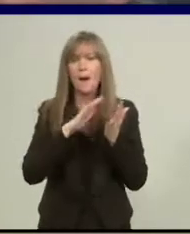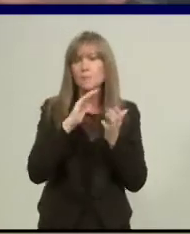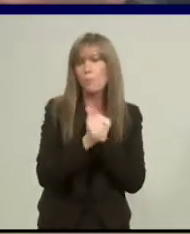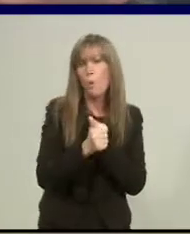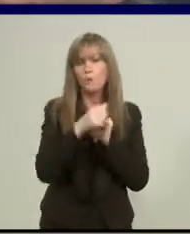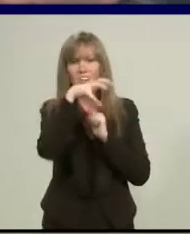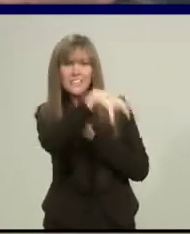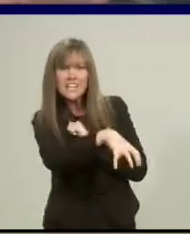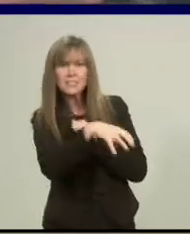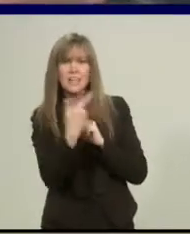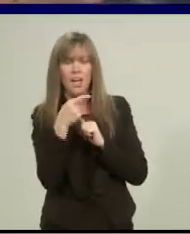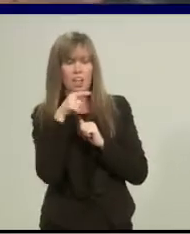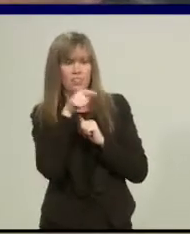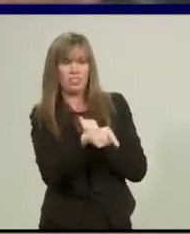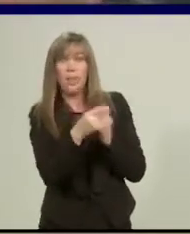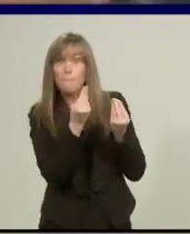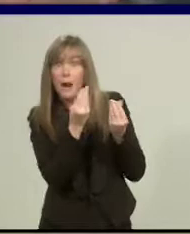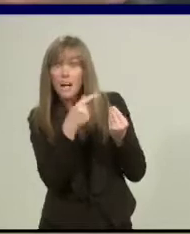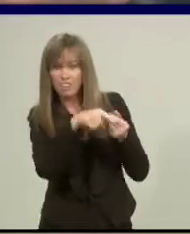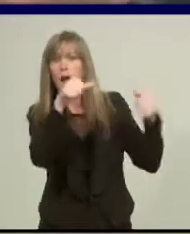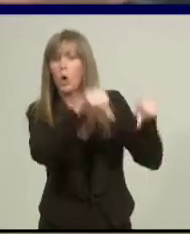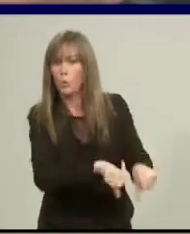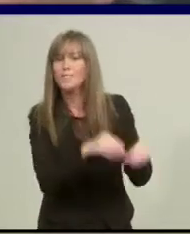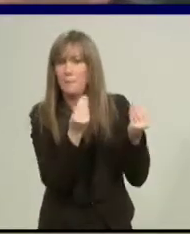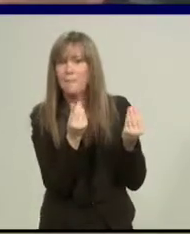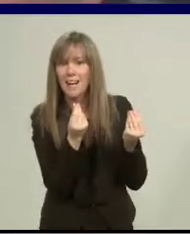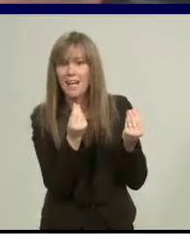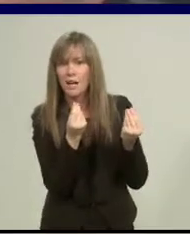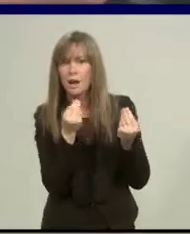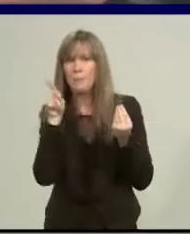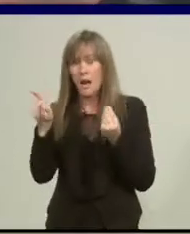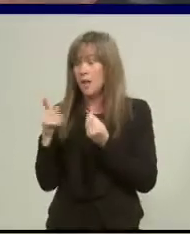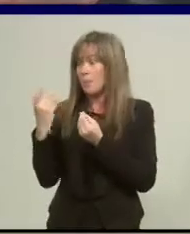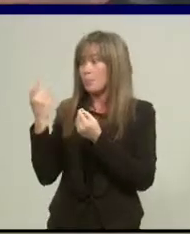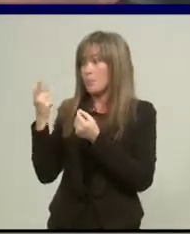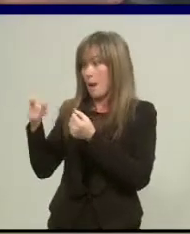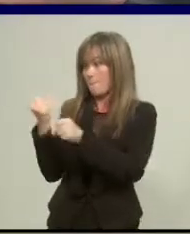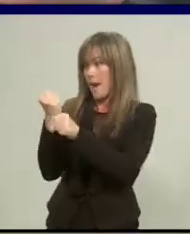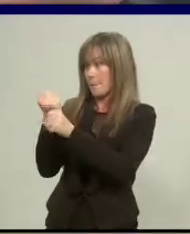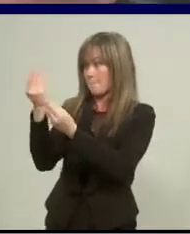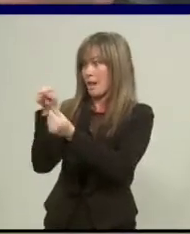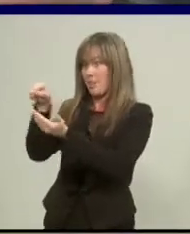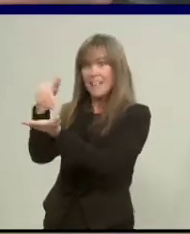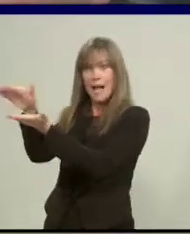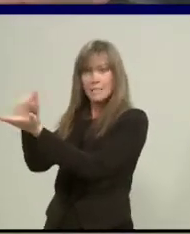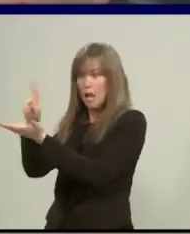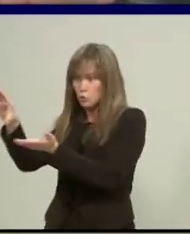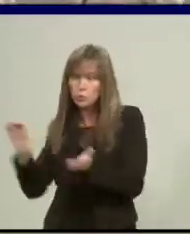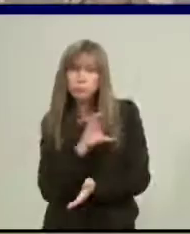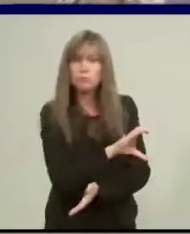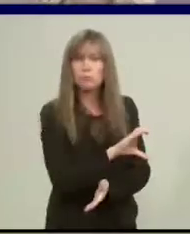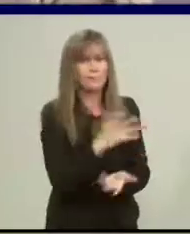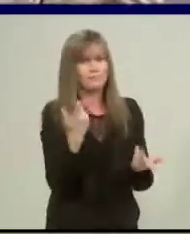that lose an incredible amount of money through selling off the assets that make money seems completely contrary to good